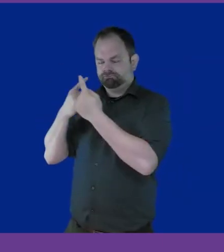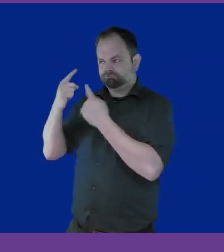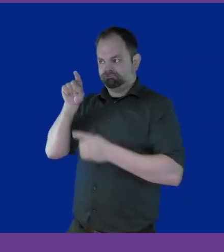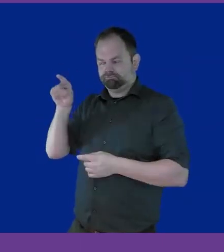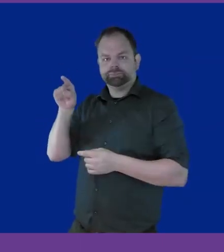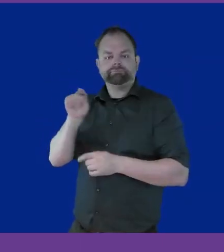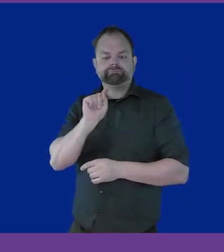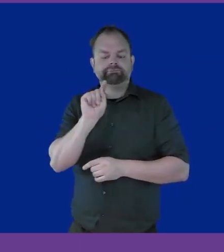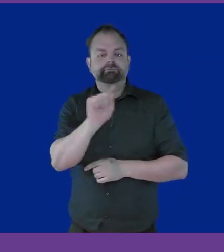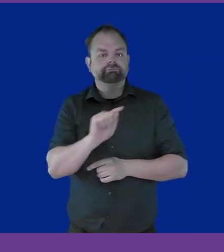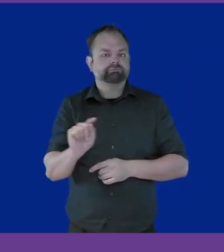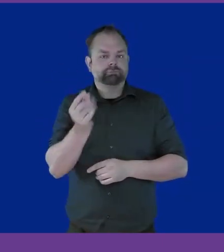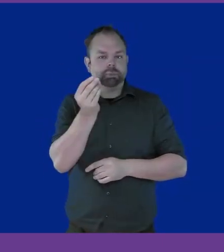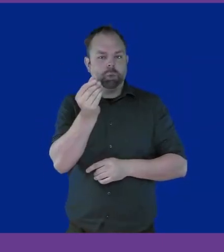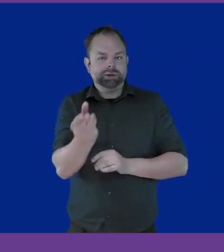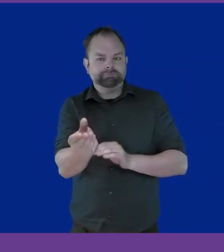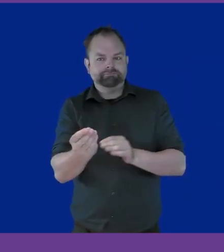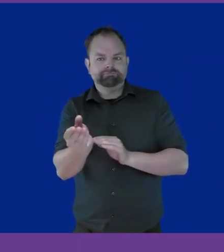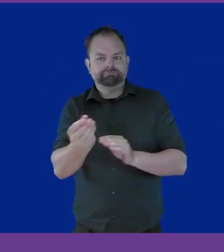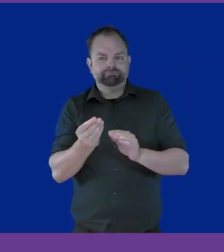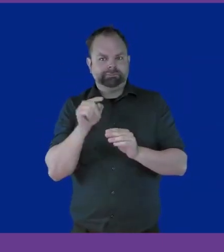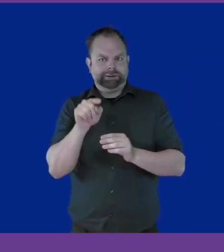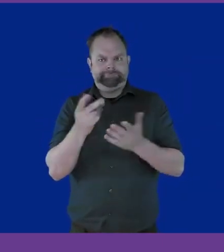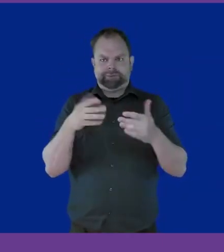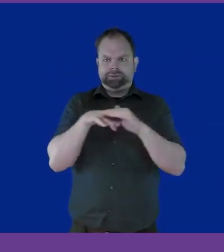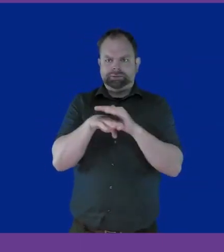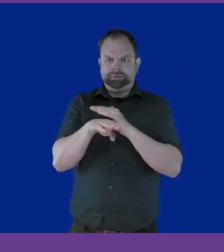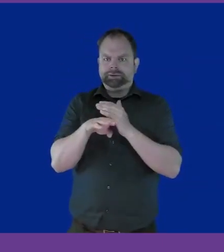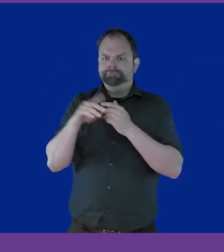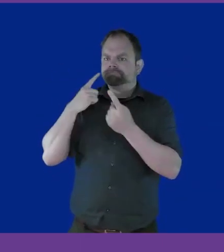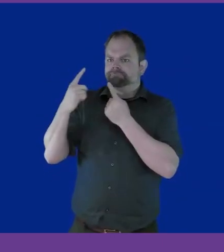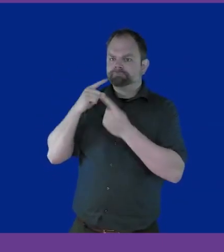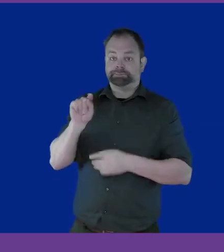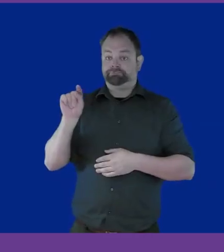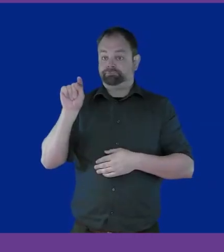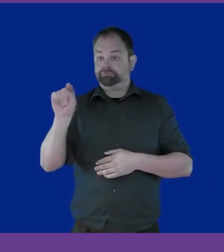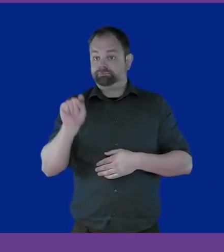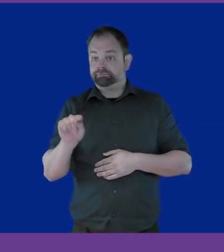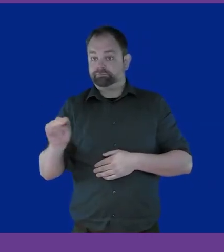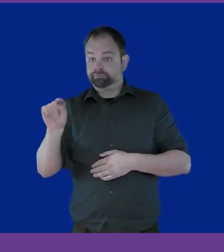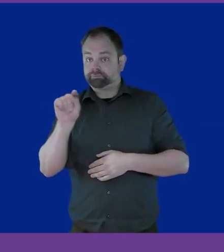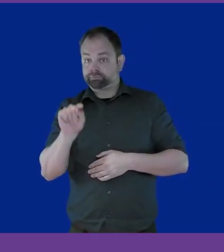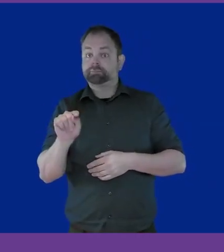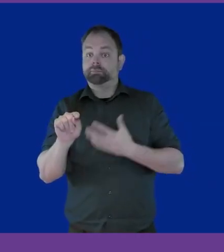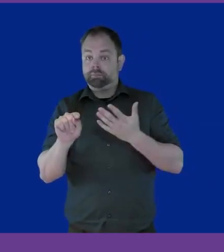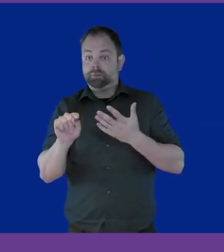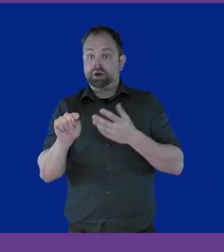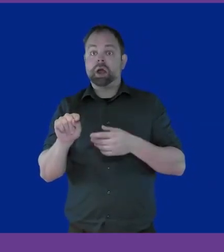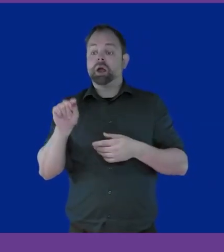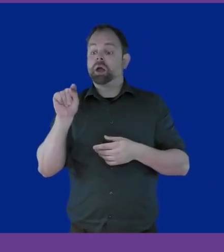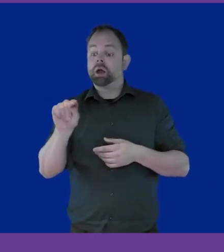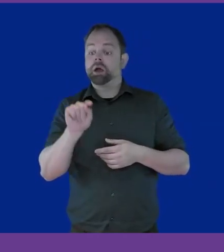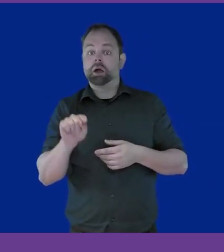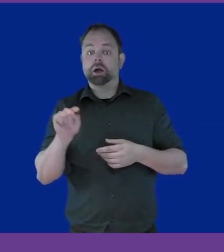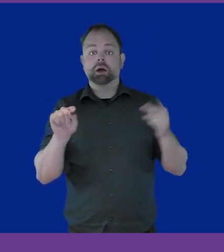And it is this kind of conversation and this kind of inherent design that will make the world more inclusive and more